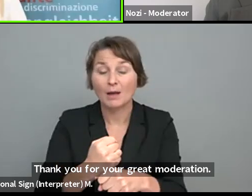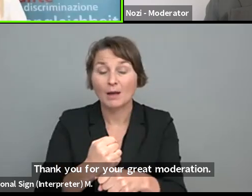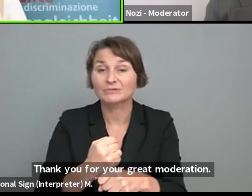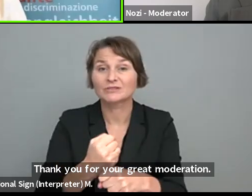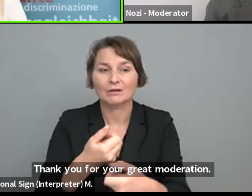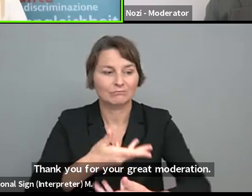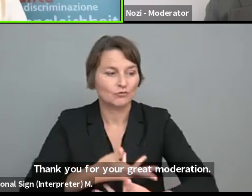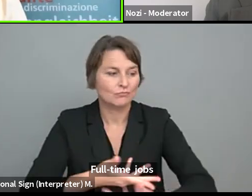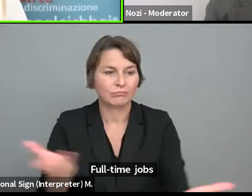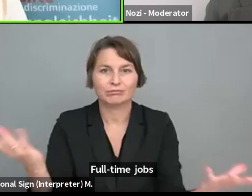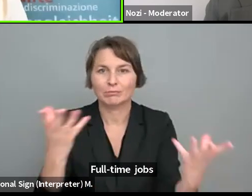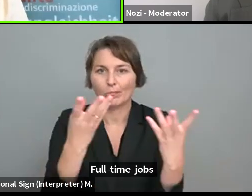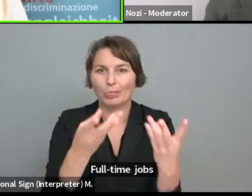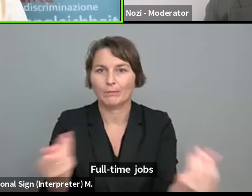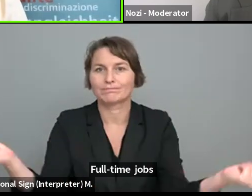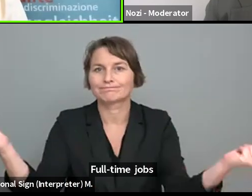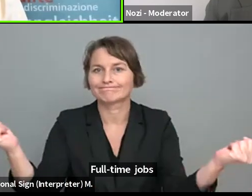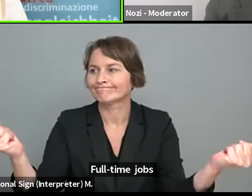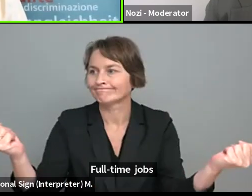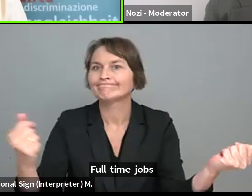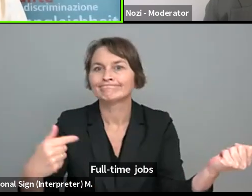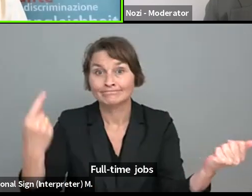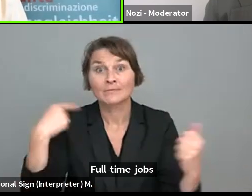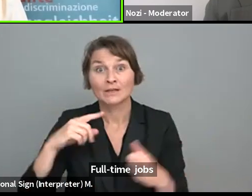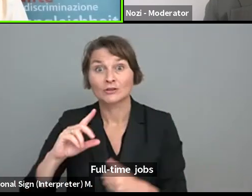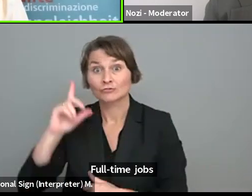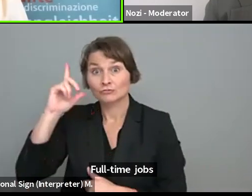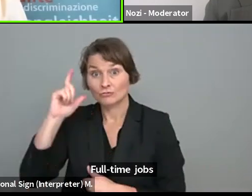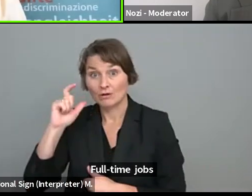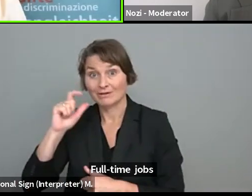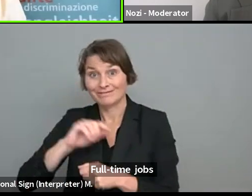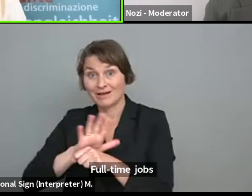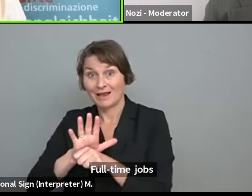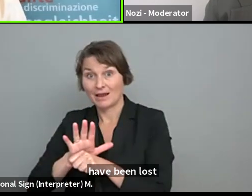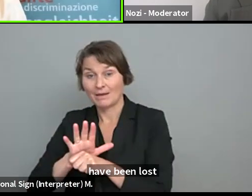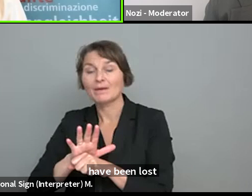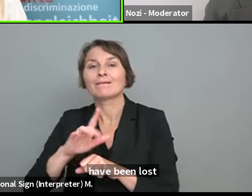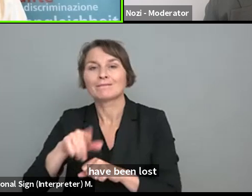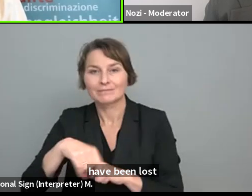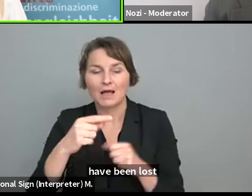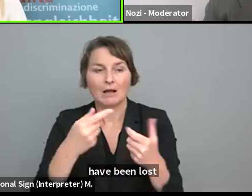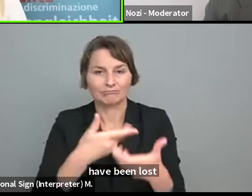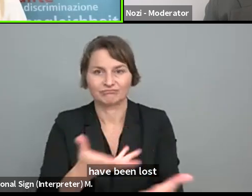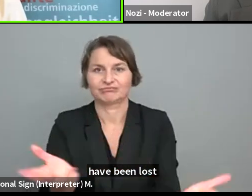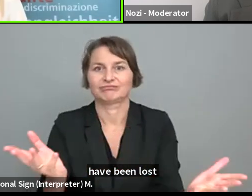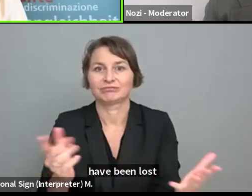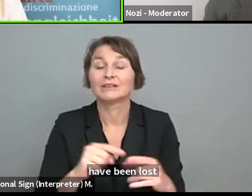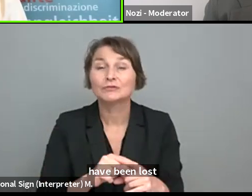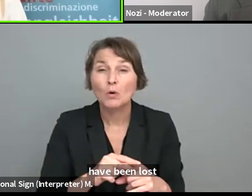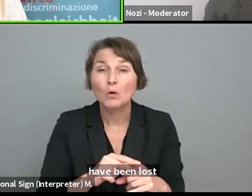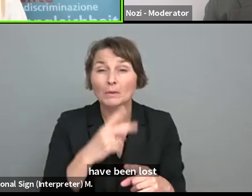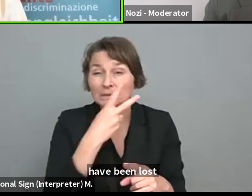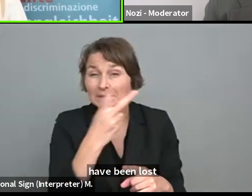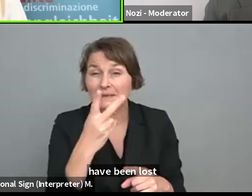outbreak. Taking together employers and own account workers, more than